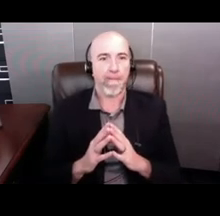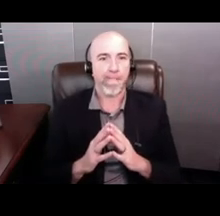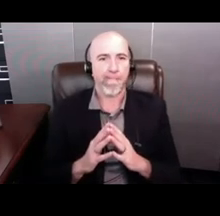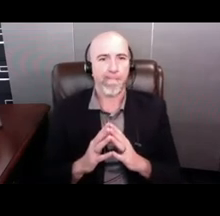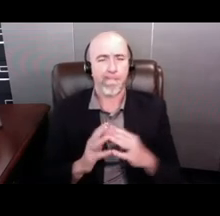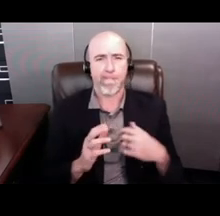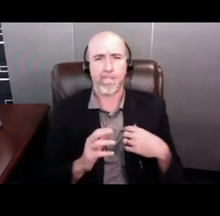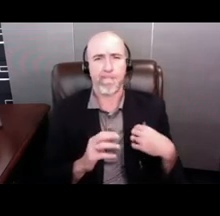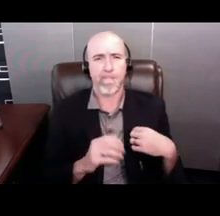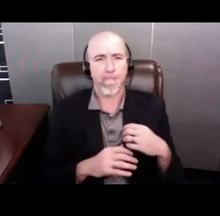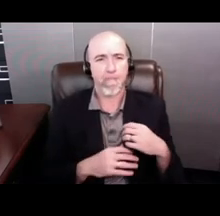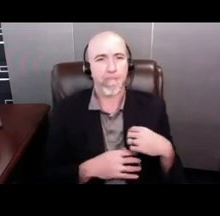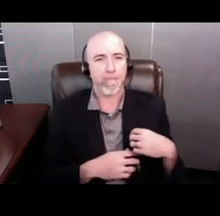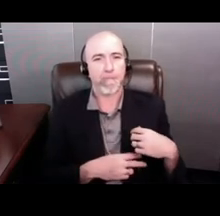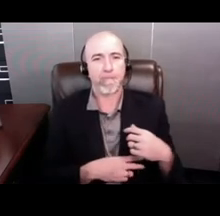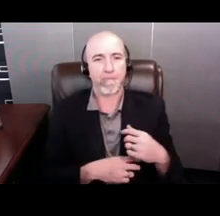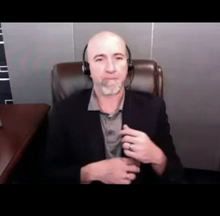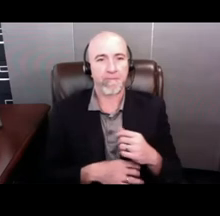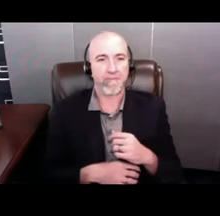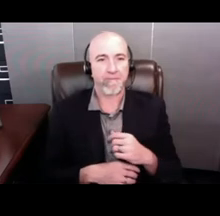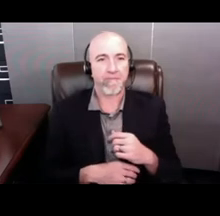Accessible Galveston